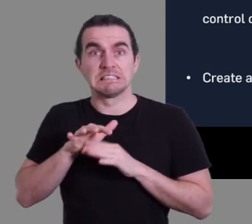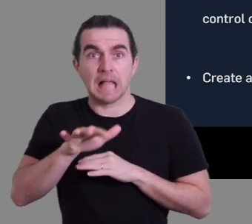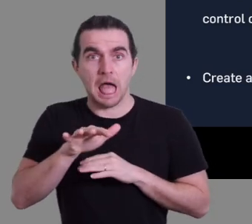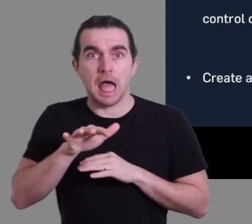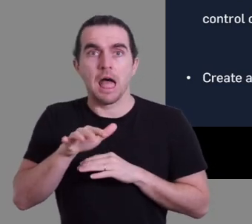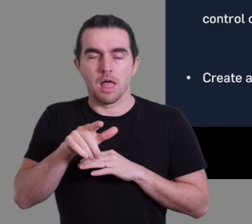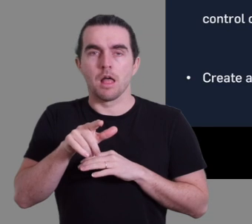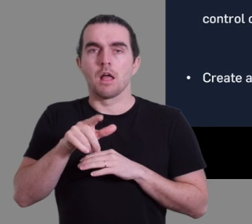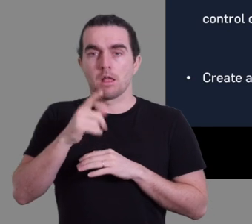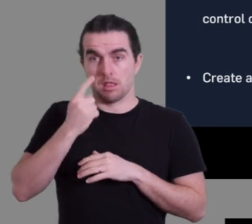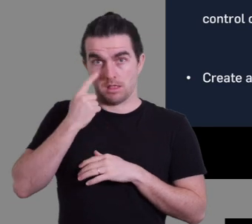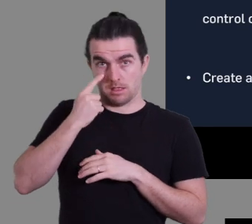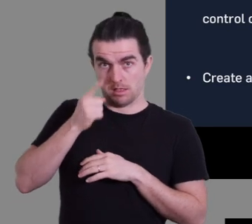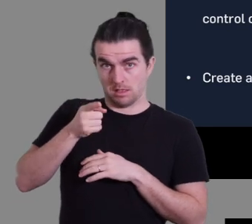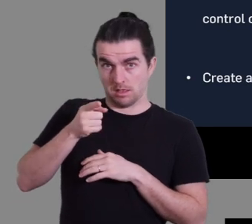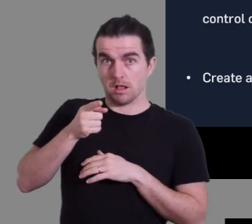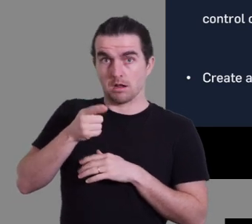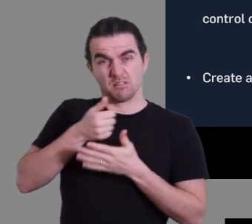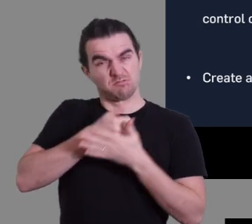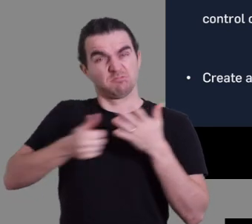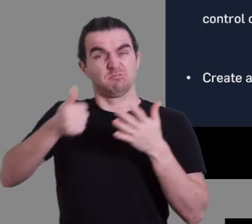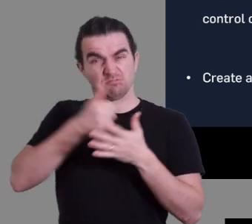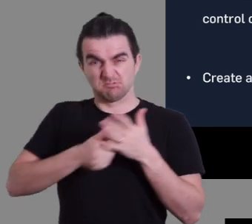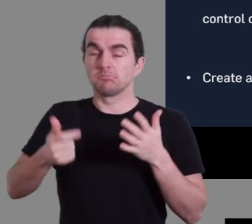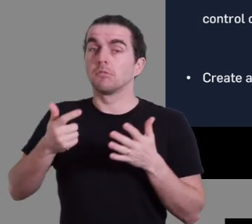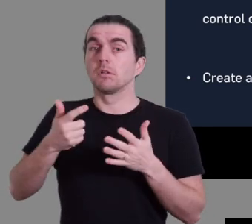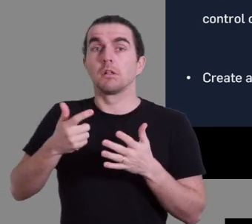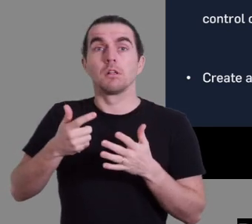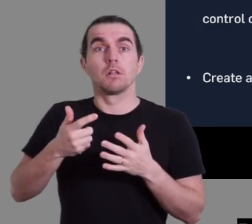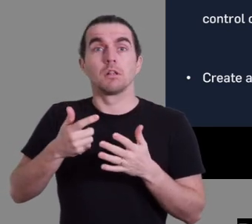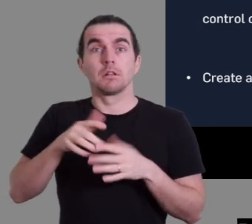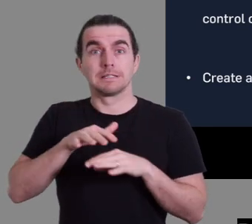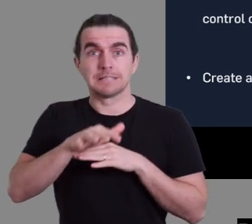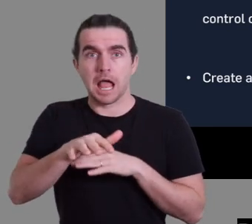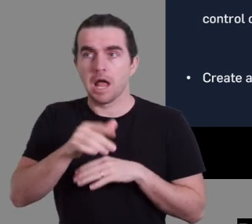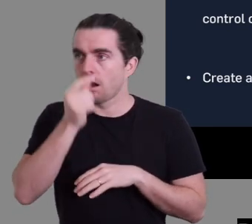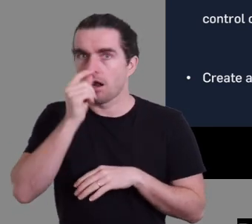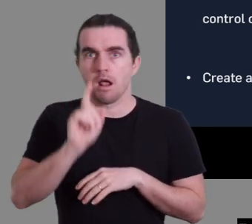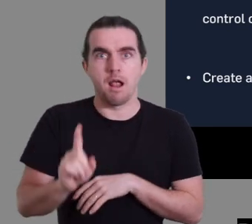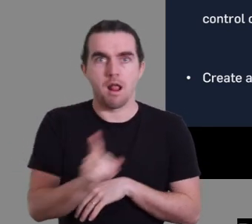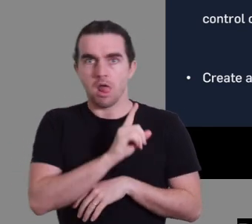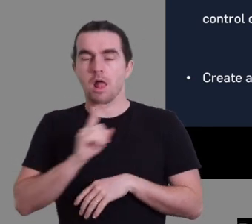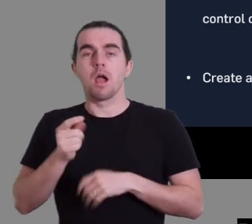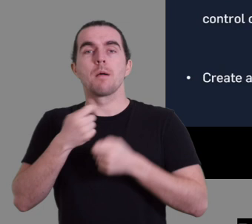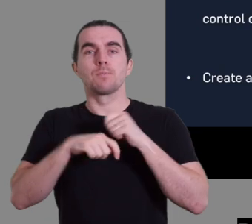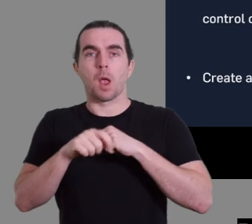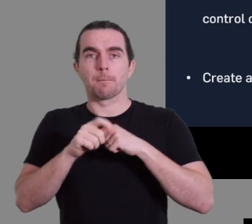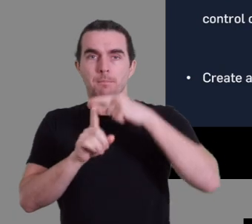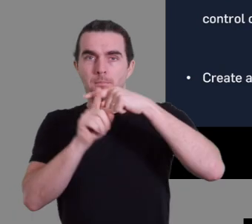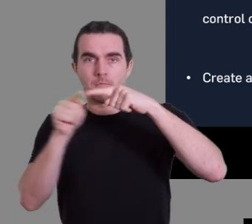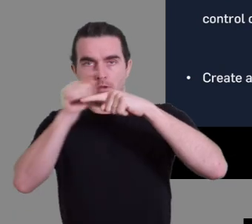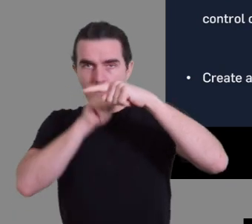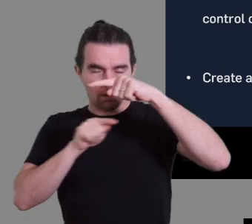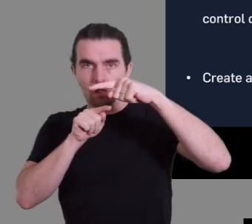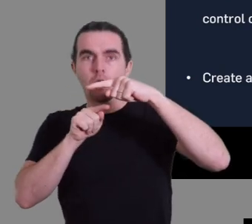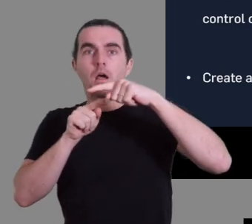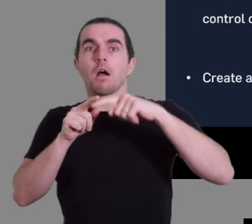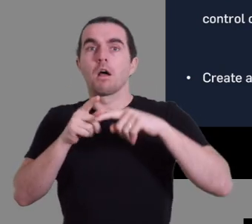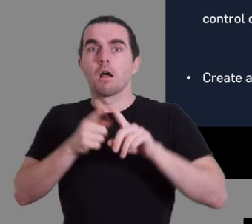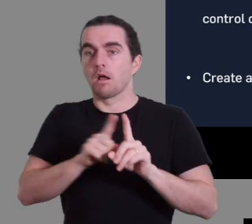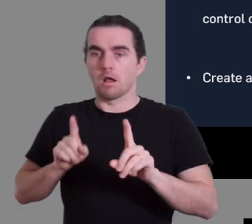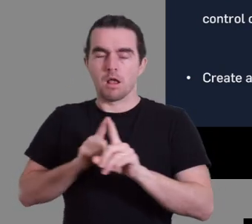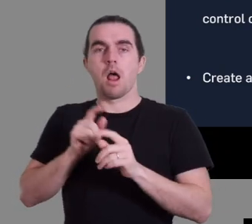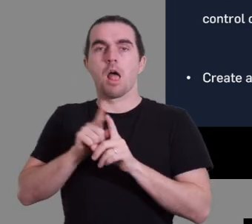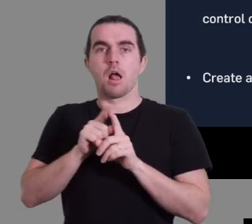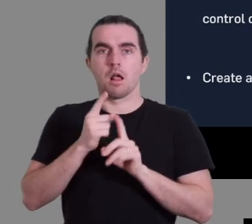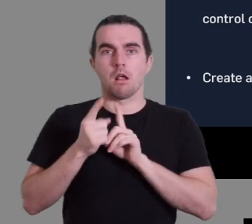play, here we've got a regular picture would be someone dropping off, but then there might be a vertical run behind. There might be a blindside